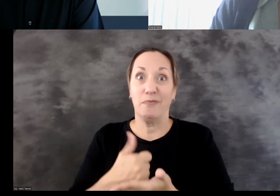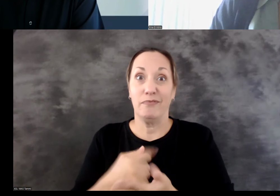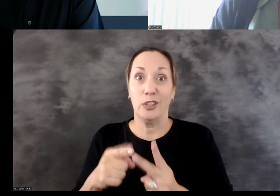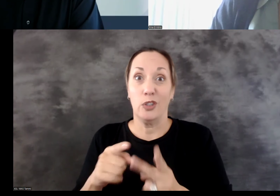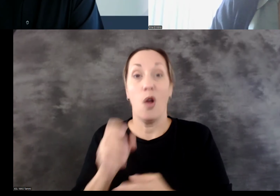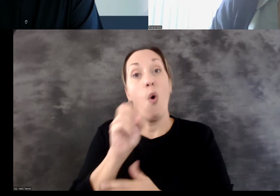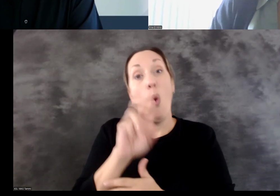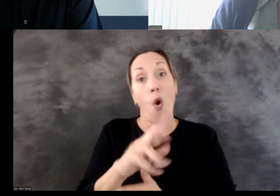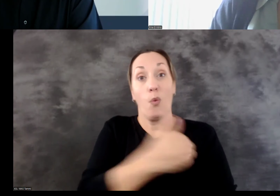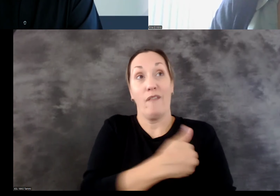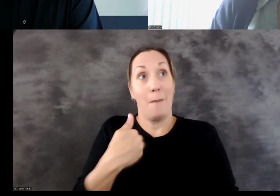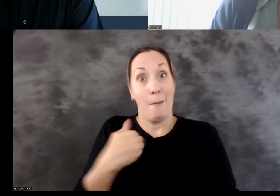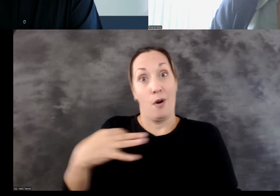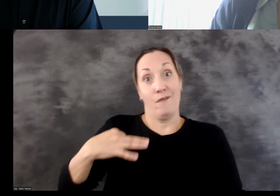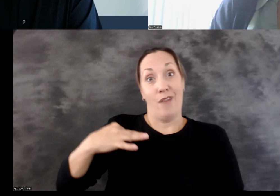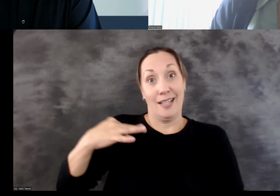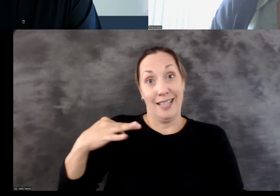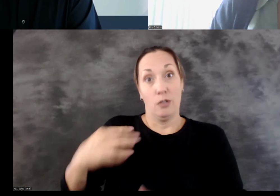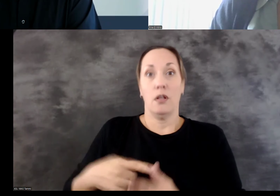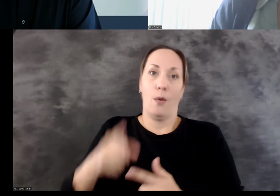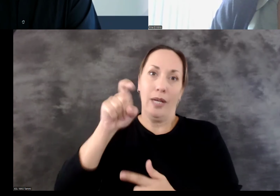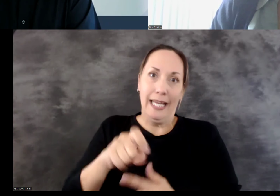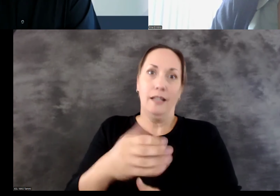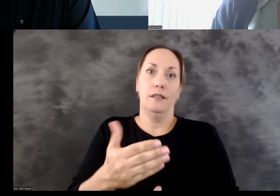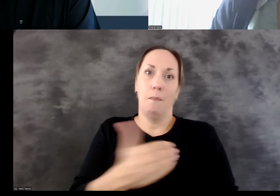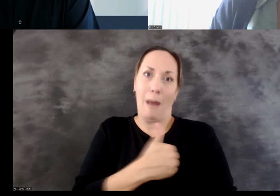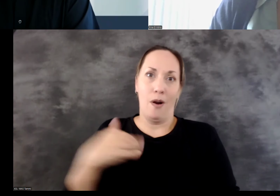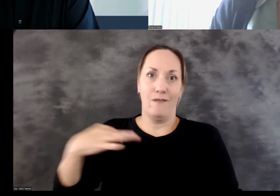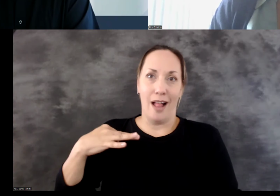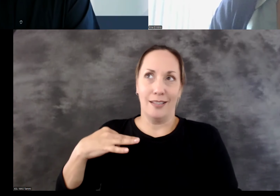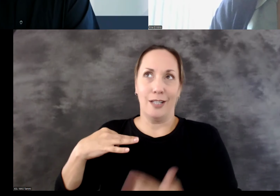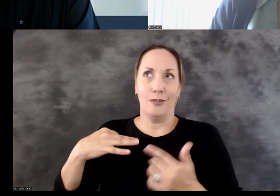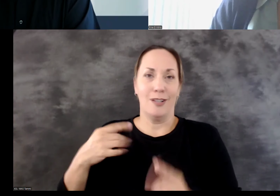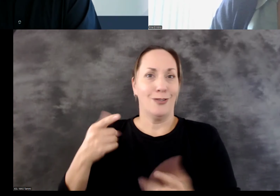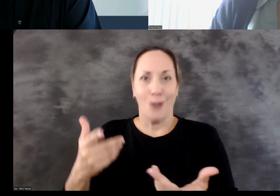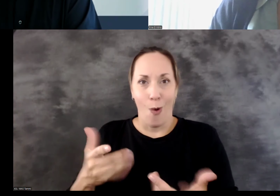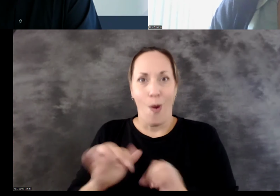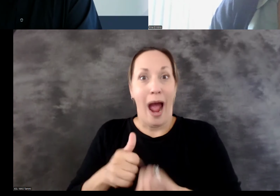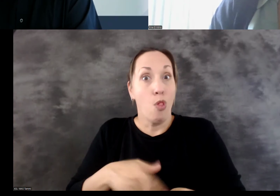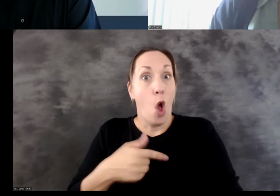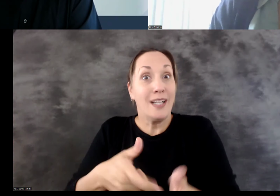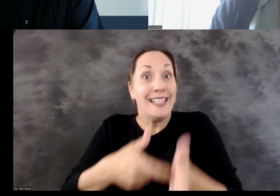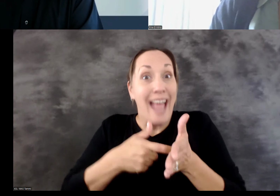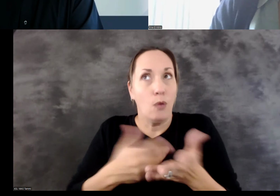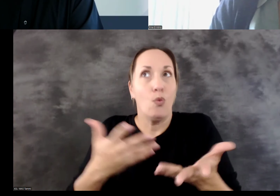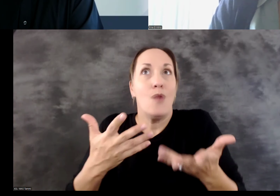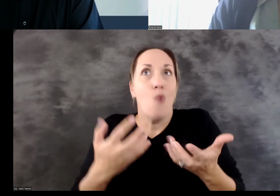goes at member volunteer speed. So how long would it take? We want it to be as soon as possible. We want it to be